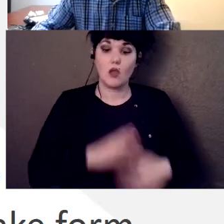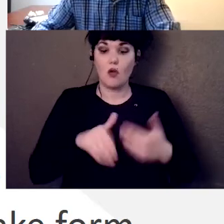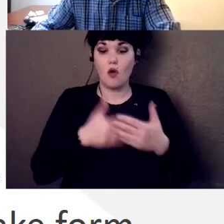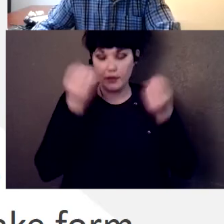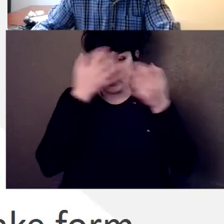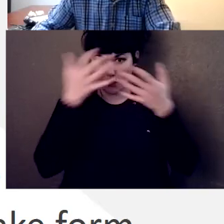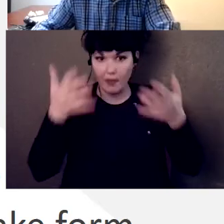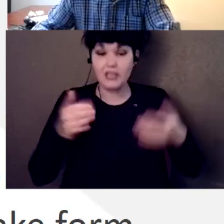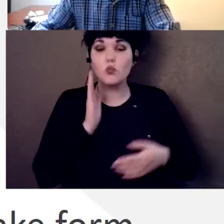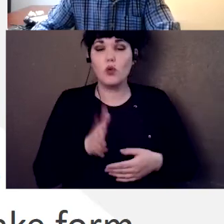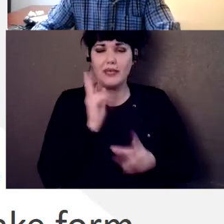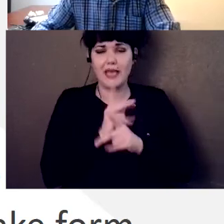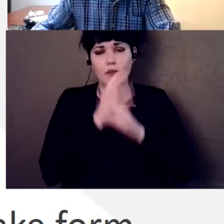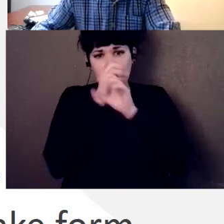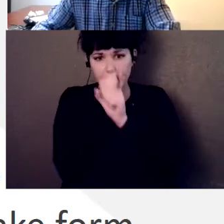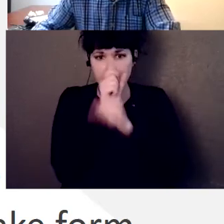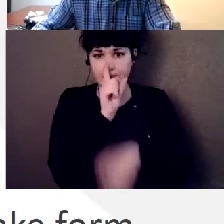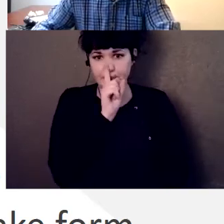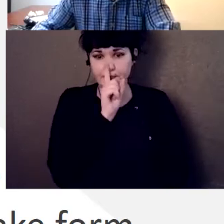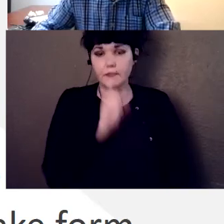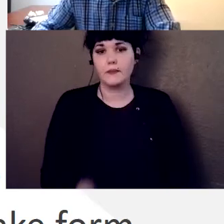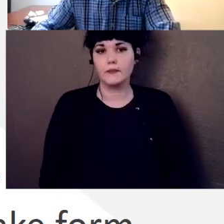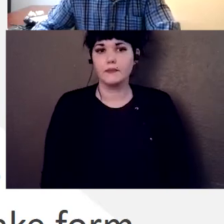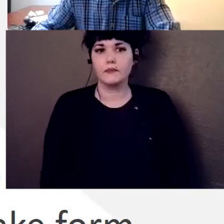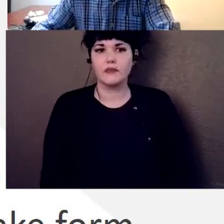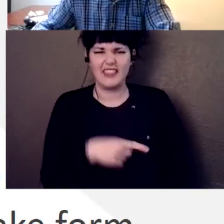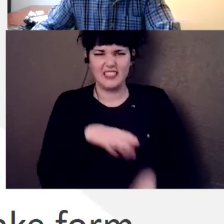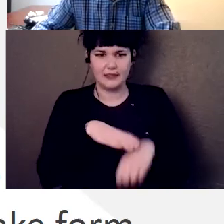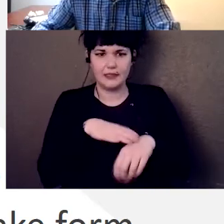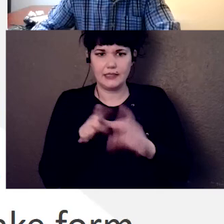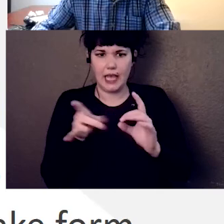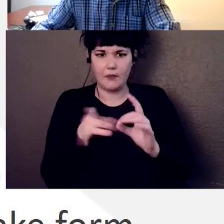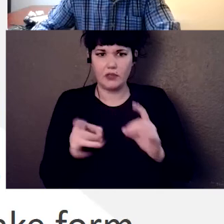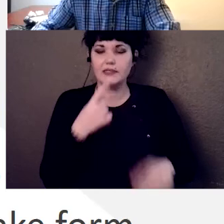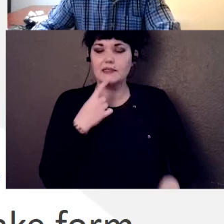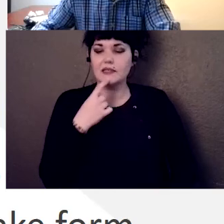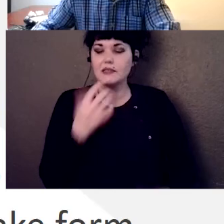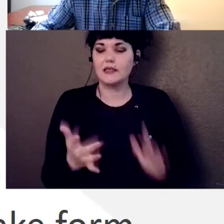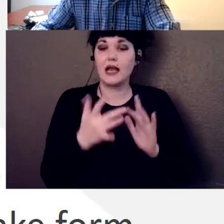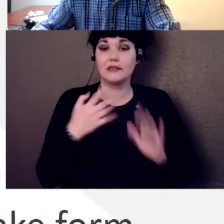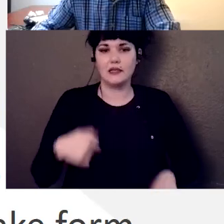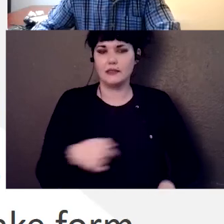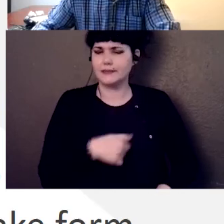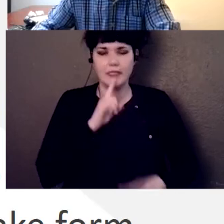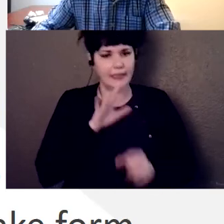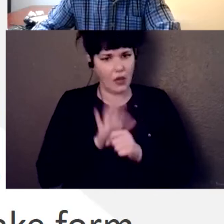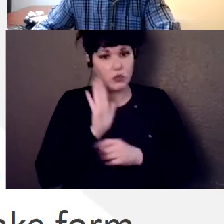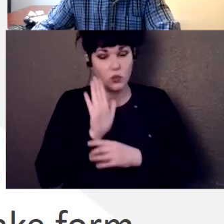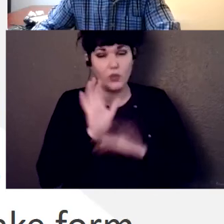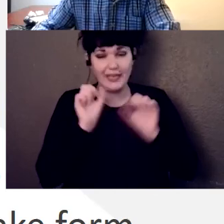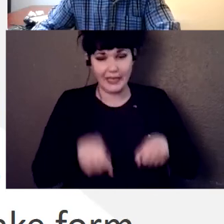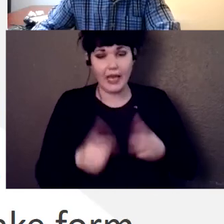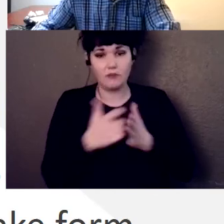kept confidential. And then just a little disclaimer, contacting DRNY does not guarantee legal assistance or create